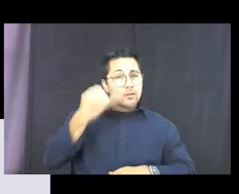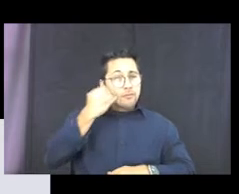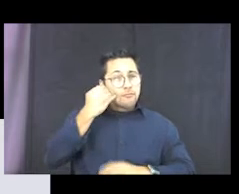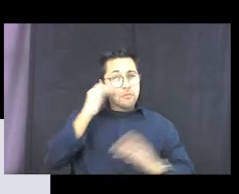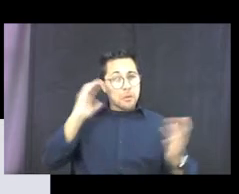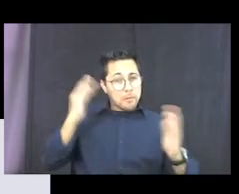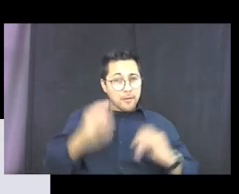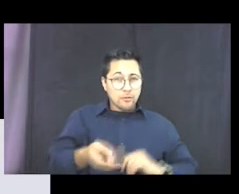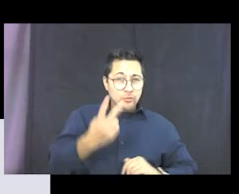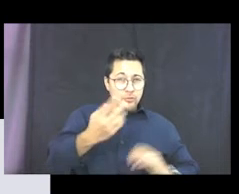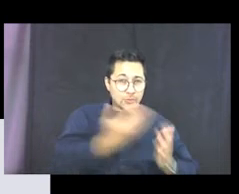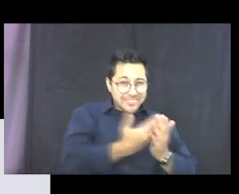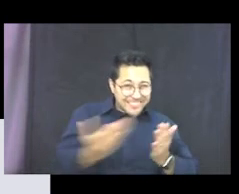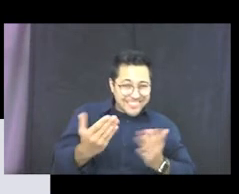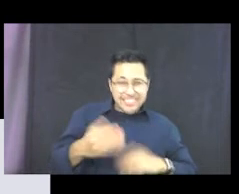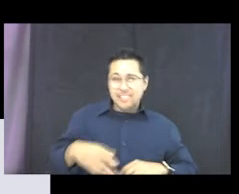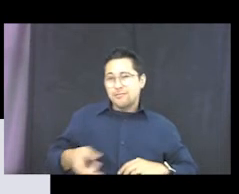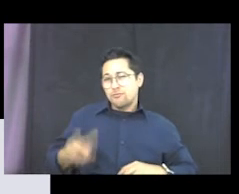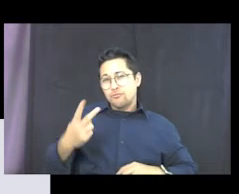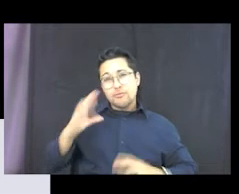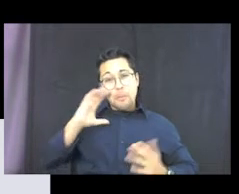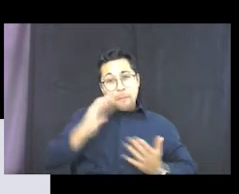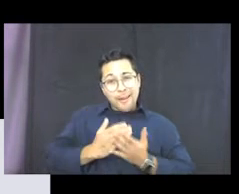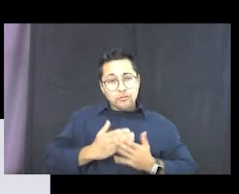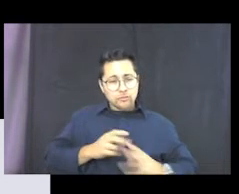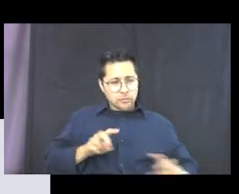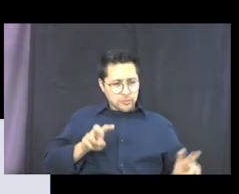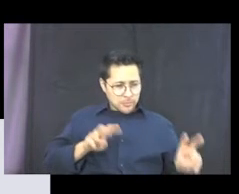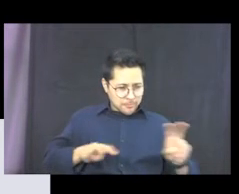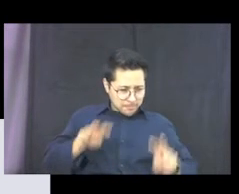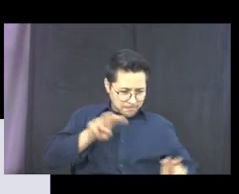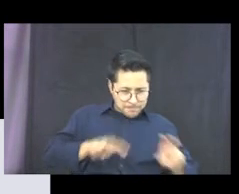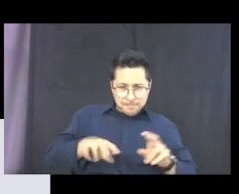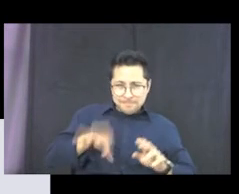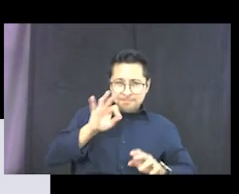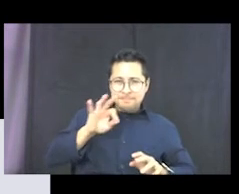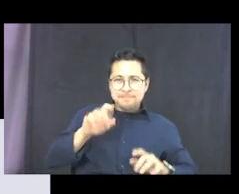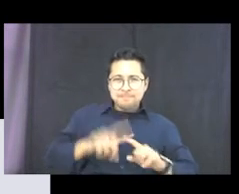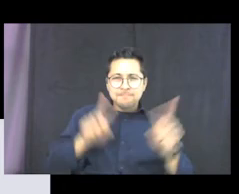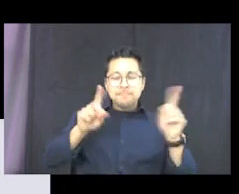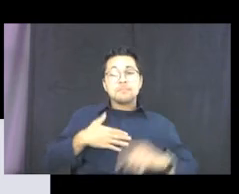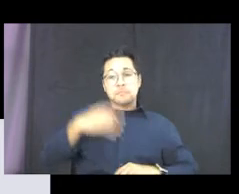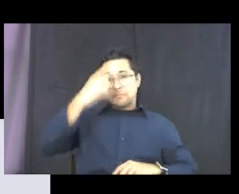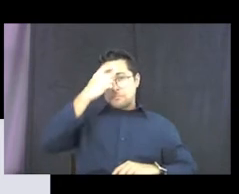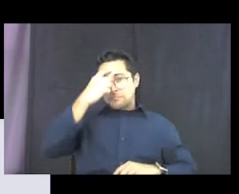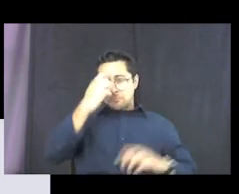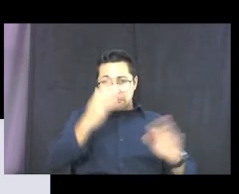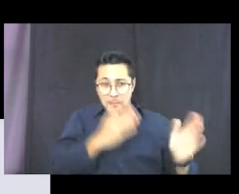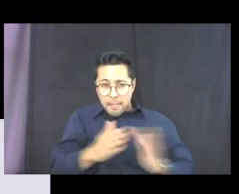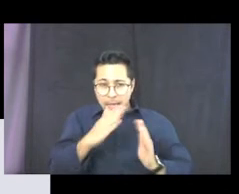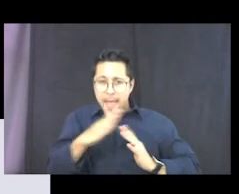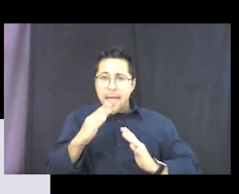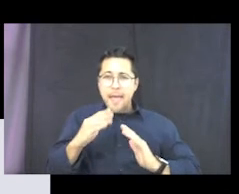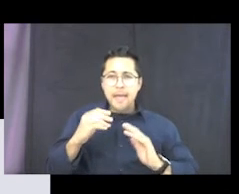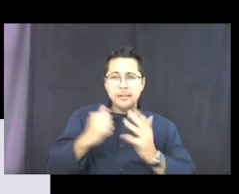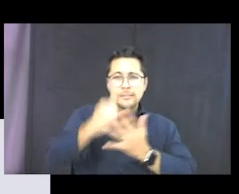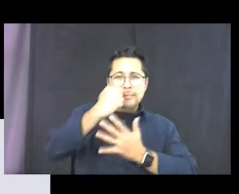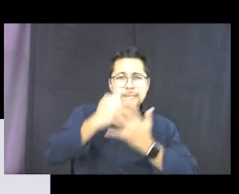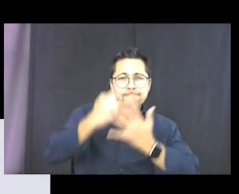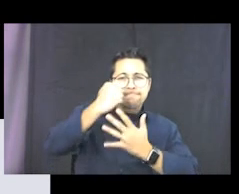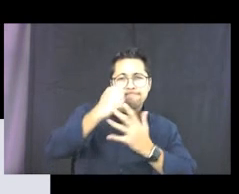when we're looking at 2 pictures to find their differences, our brain begins to plan, organize, and prioritize the